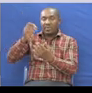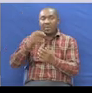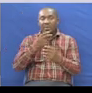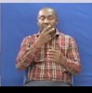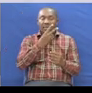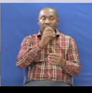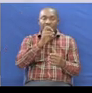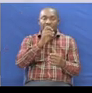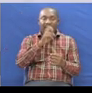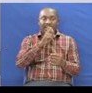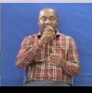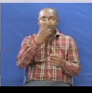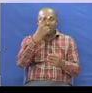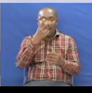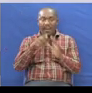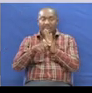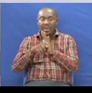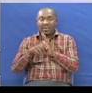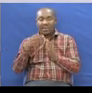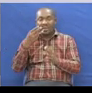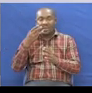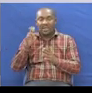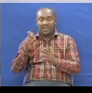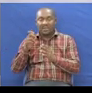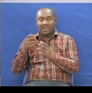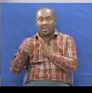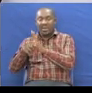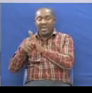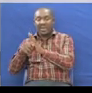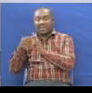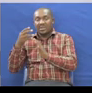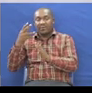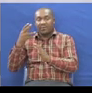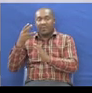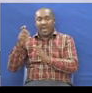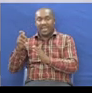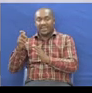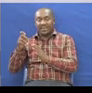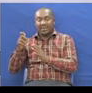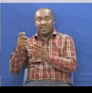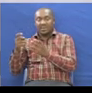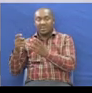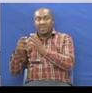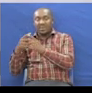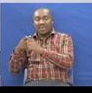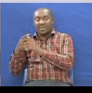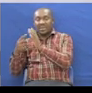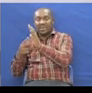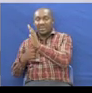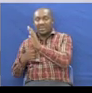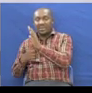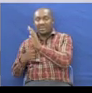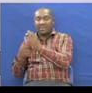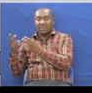squared minus 3x minus 4x plus 6 is equal to 0. Group them in 2. What is